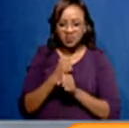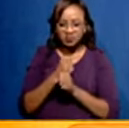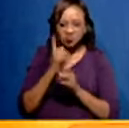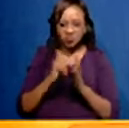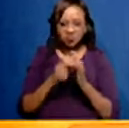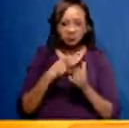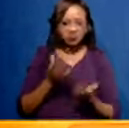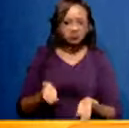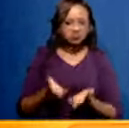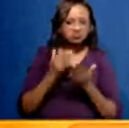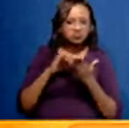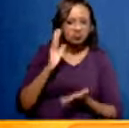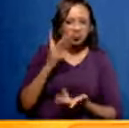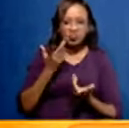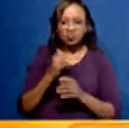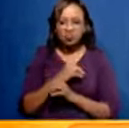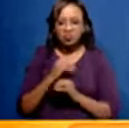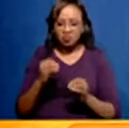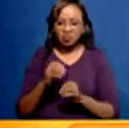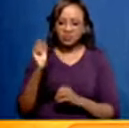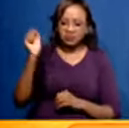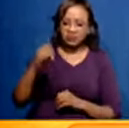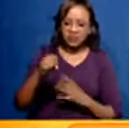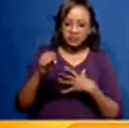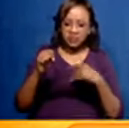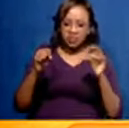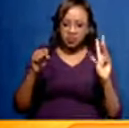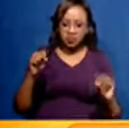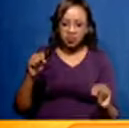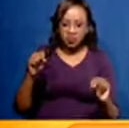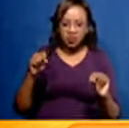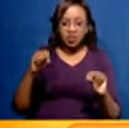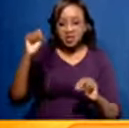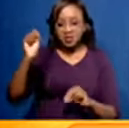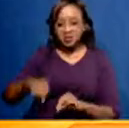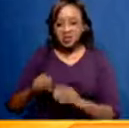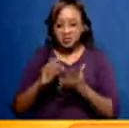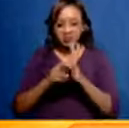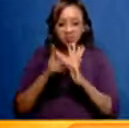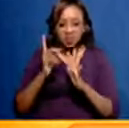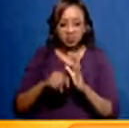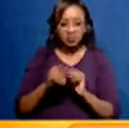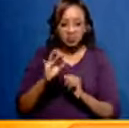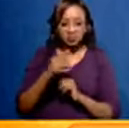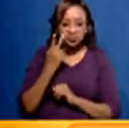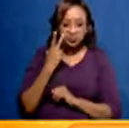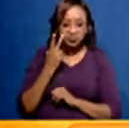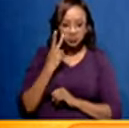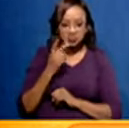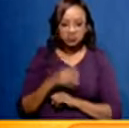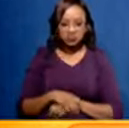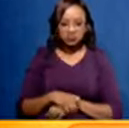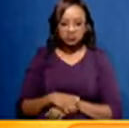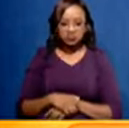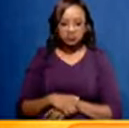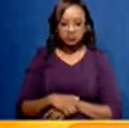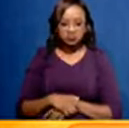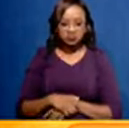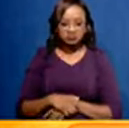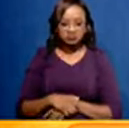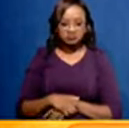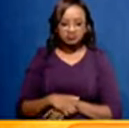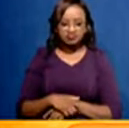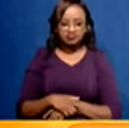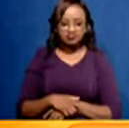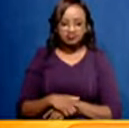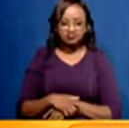Yes and no. Yes, what you see when you come into these different campuses are